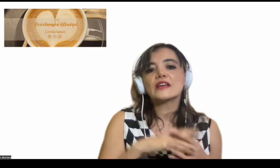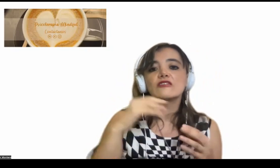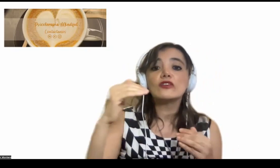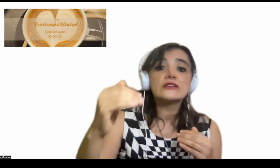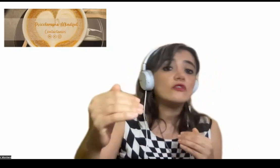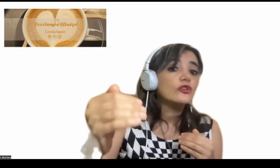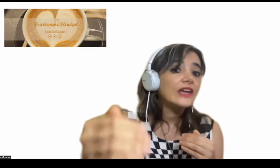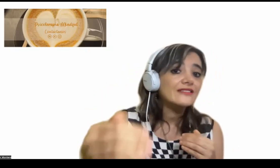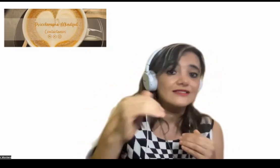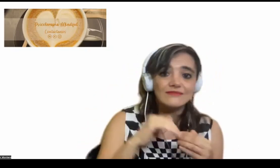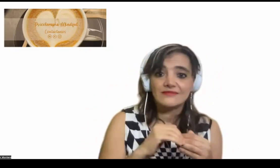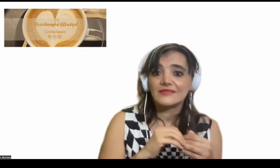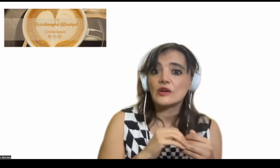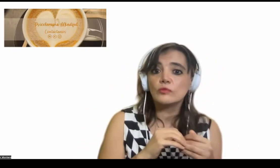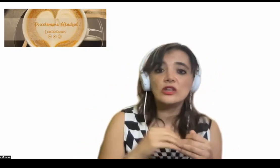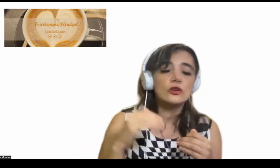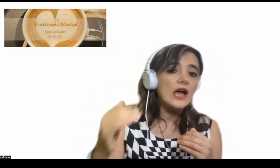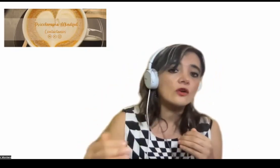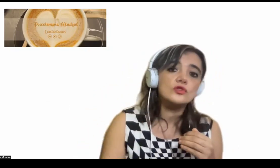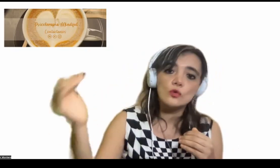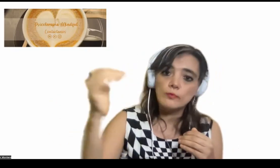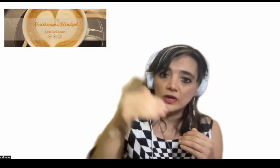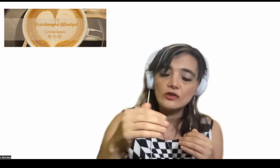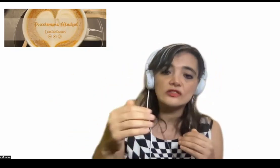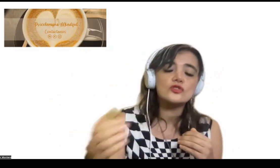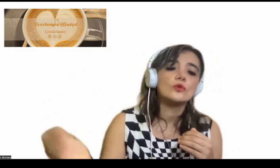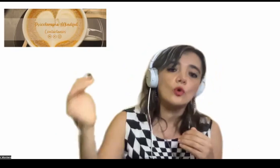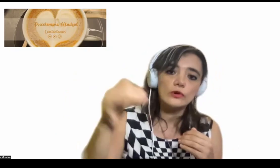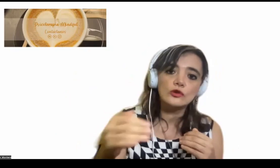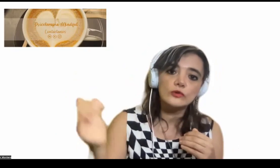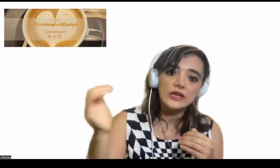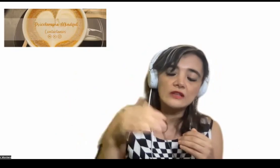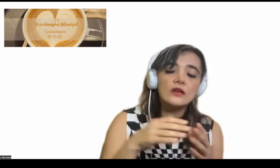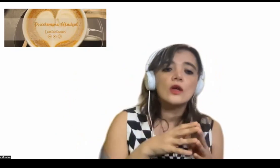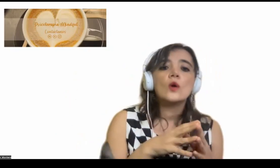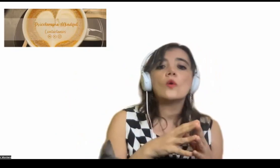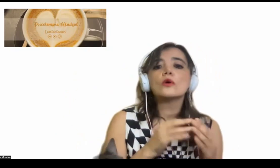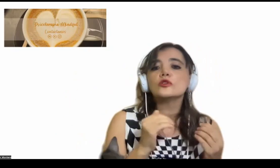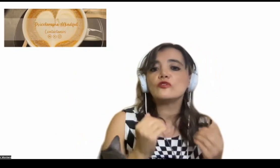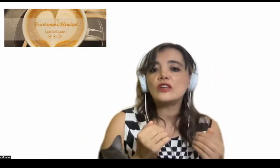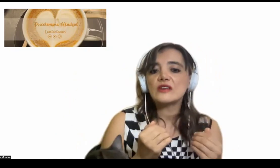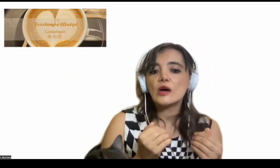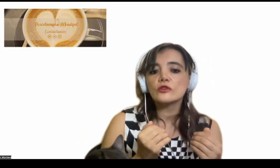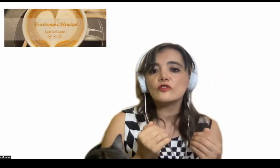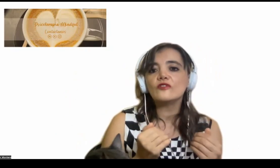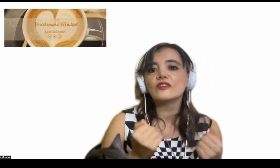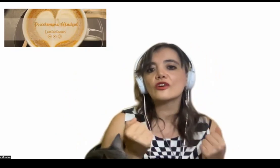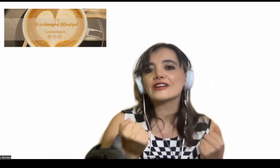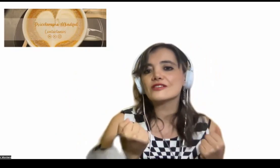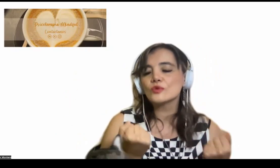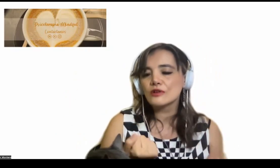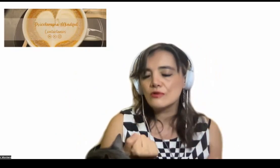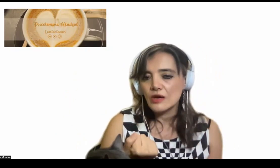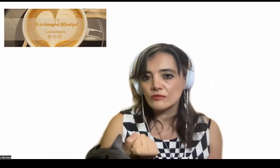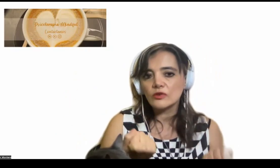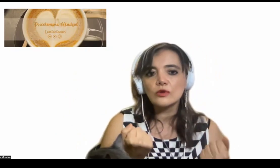could select the feelings of your hands. That could be your anchor to bring your attention over and over again. Or your feet, how your feet feel